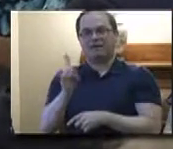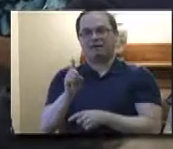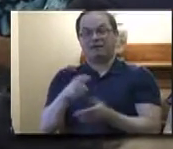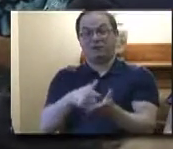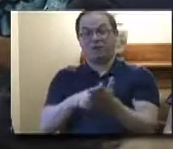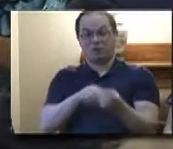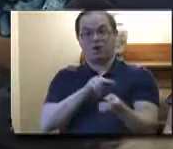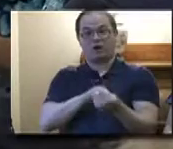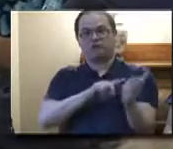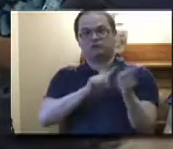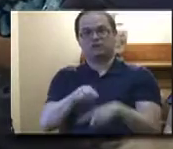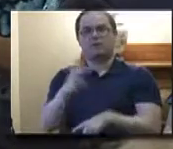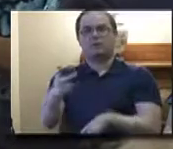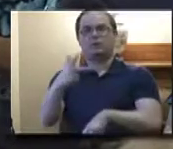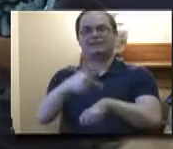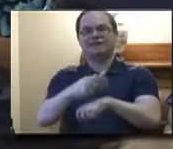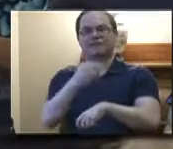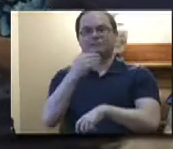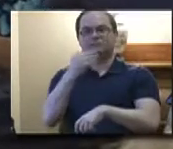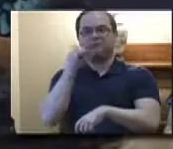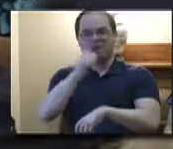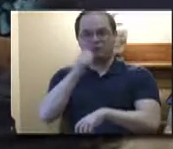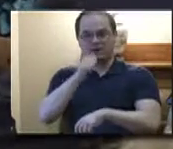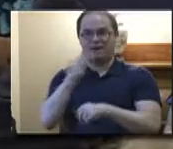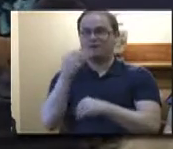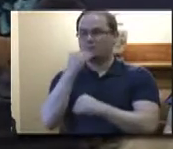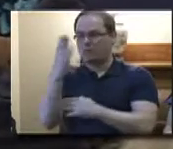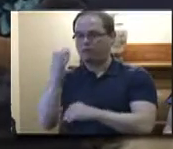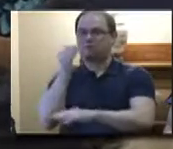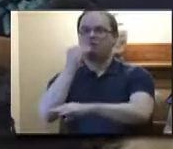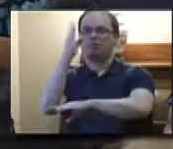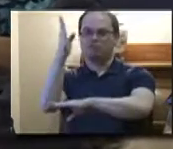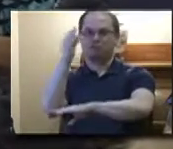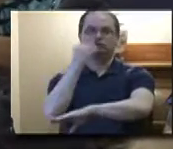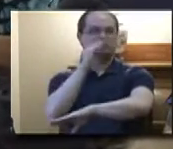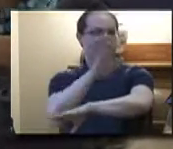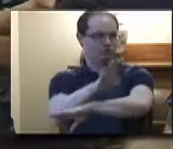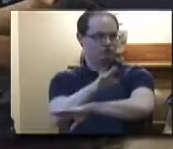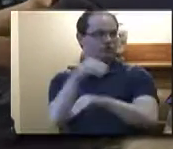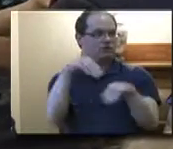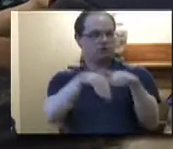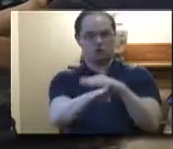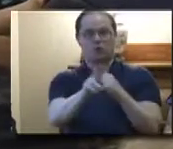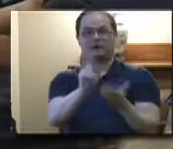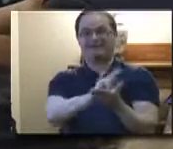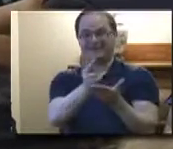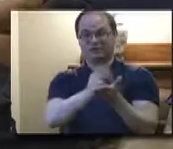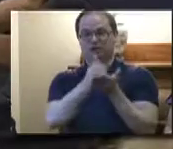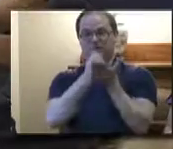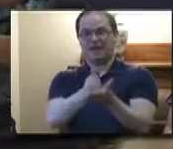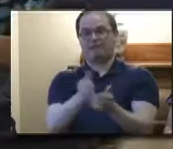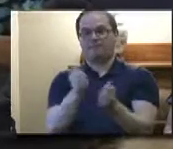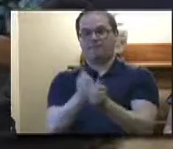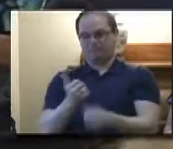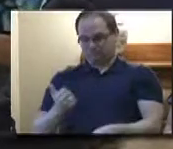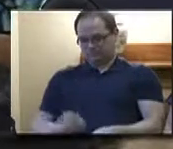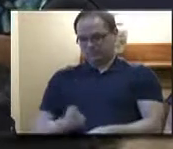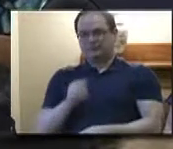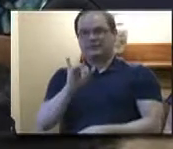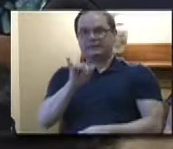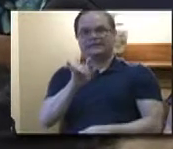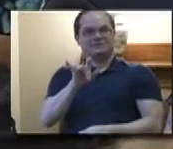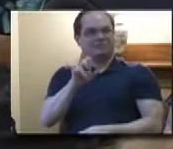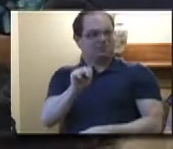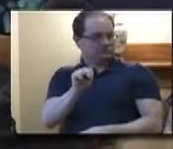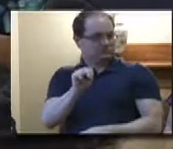nurses to come 3 times a day, breakfast, lunch, and dinner, to take him into the kitchen and to help him with his insulin. And he